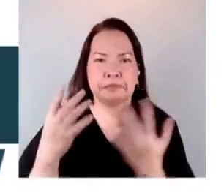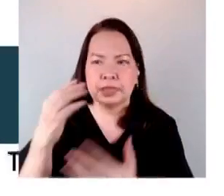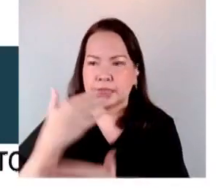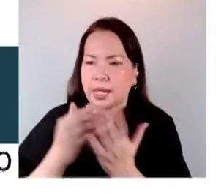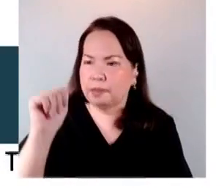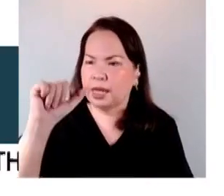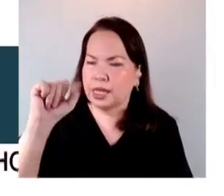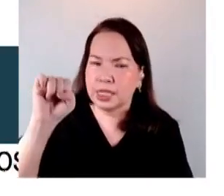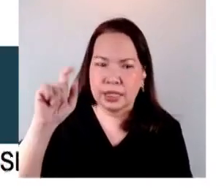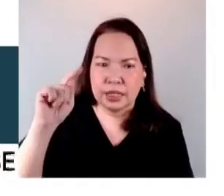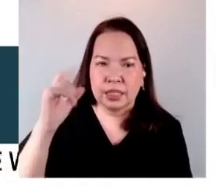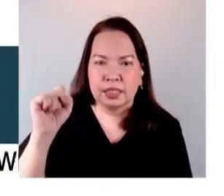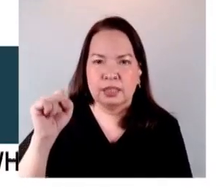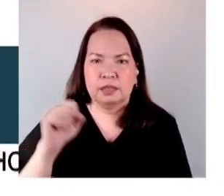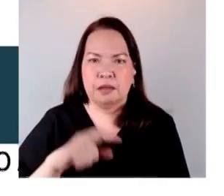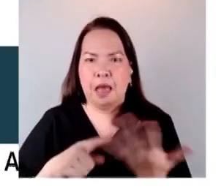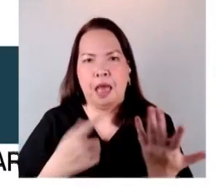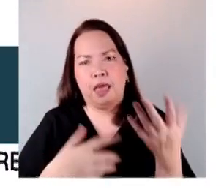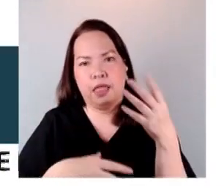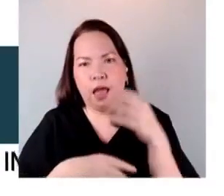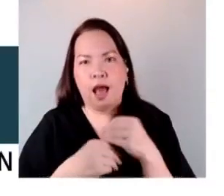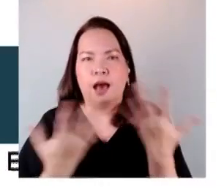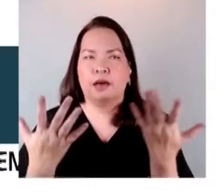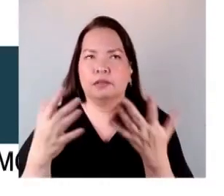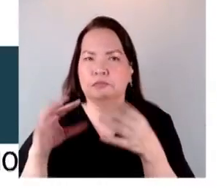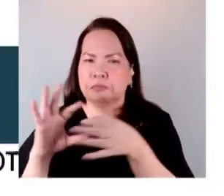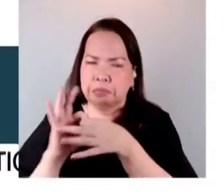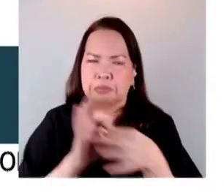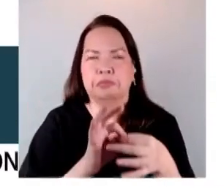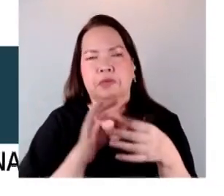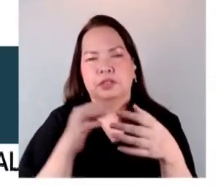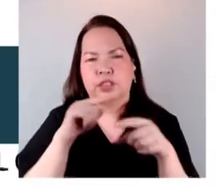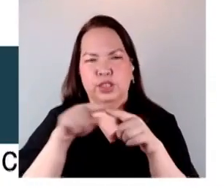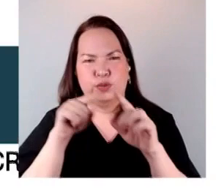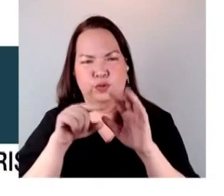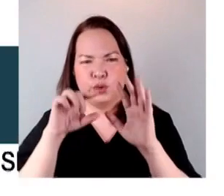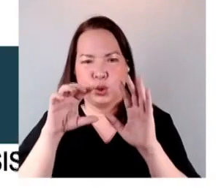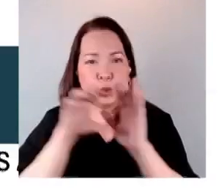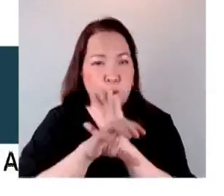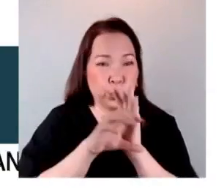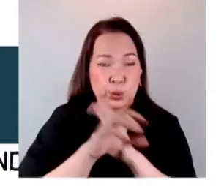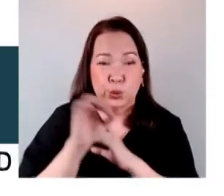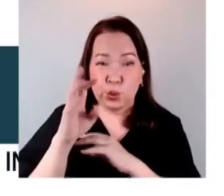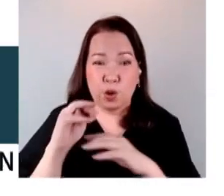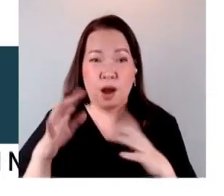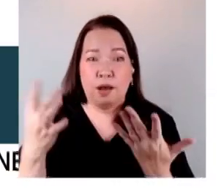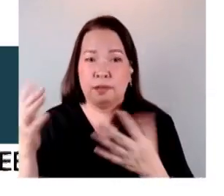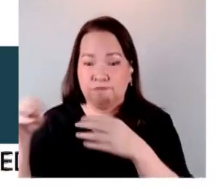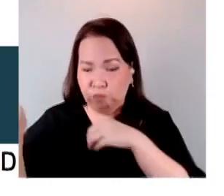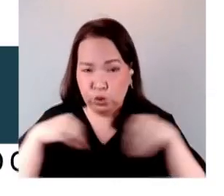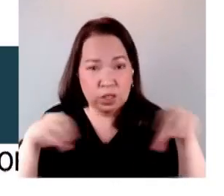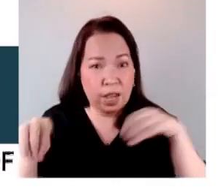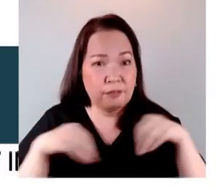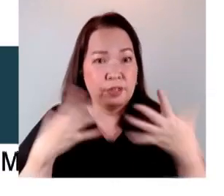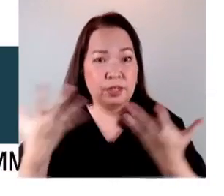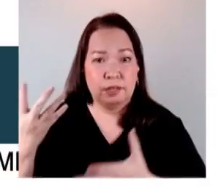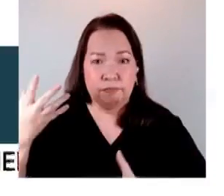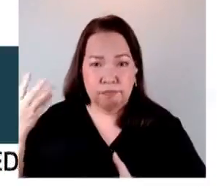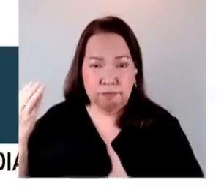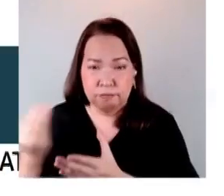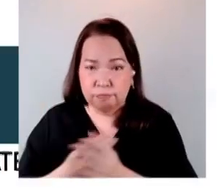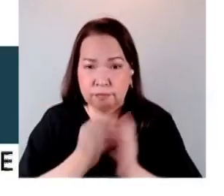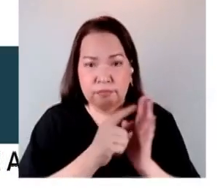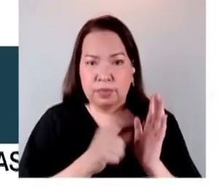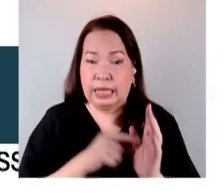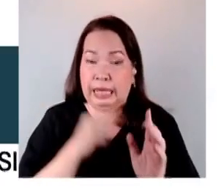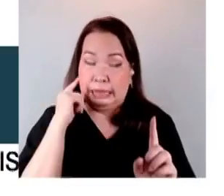knowledge and capacity to other crimes, to drug trafficking, to smuggling, I think these measures are measures that he